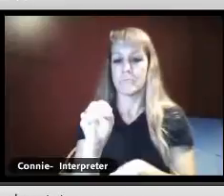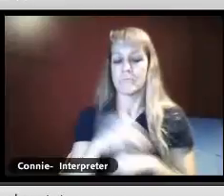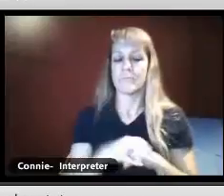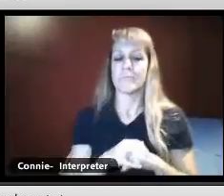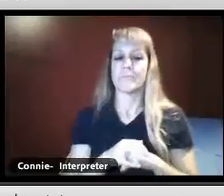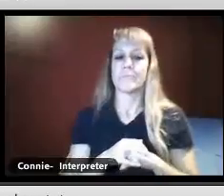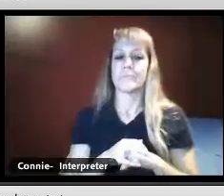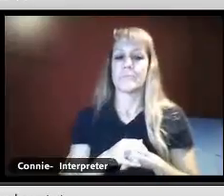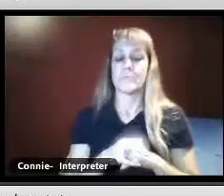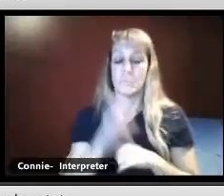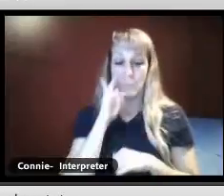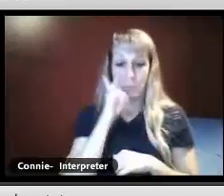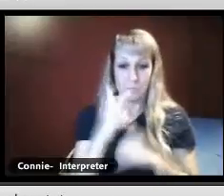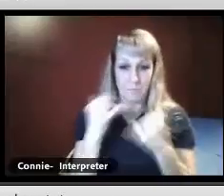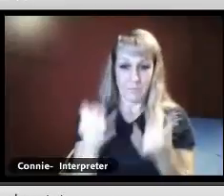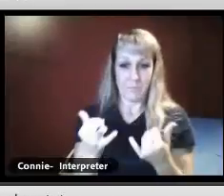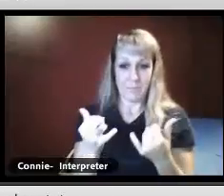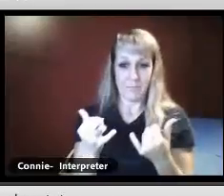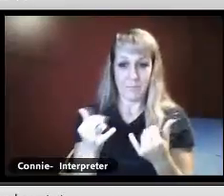and what you should be seeing